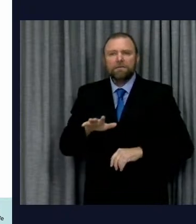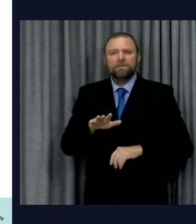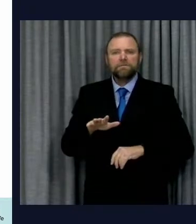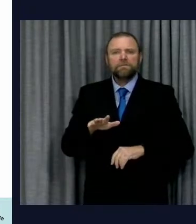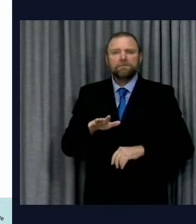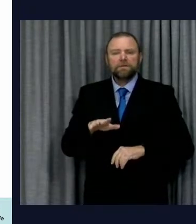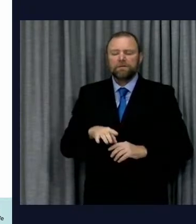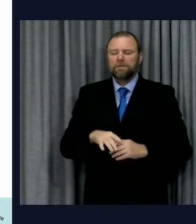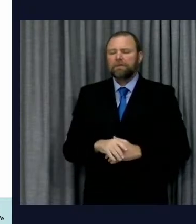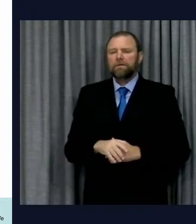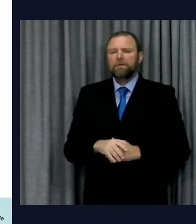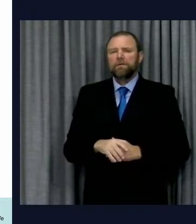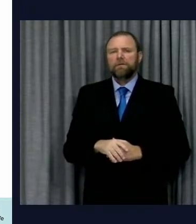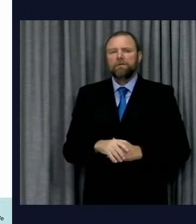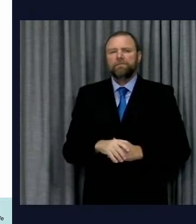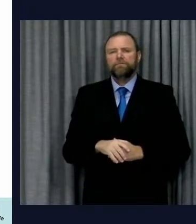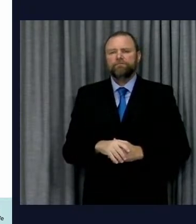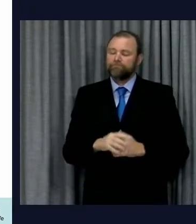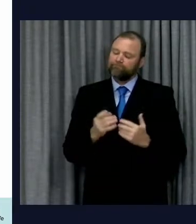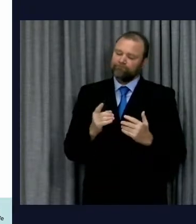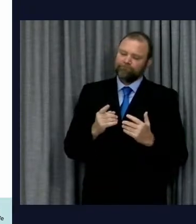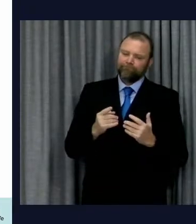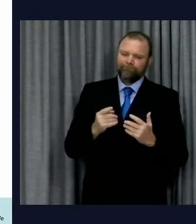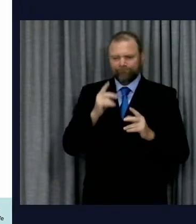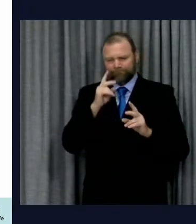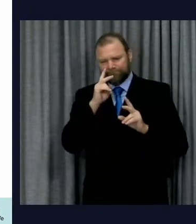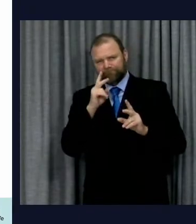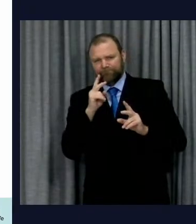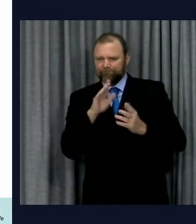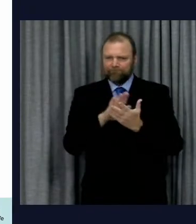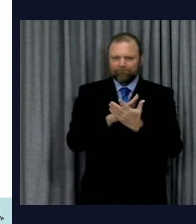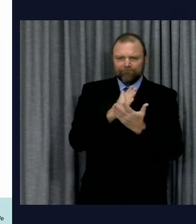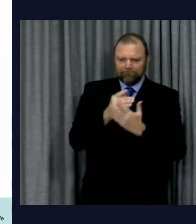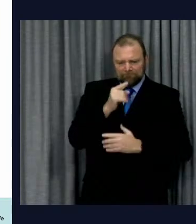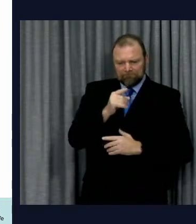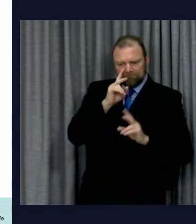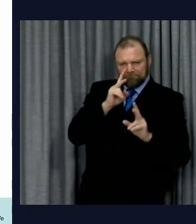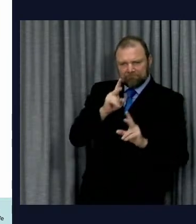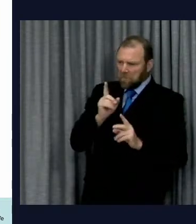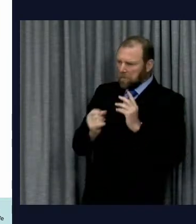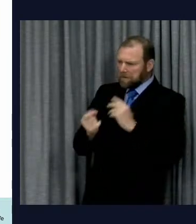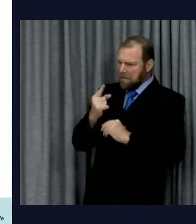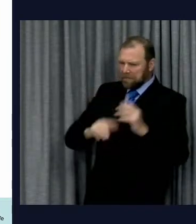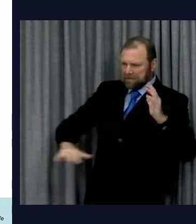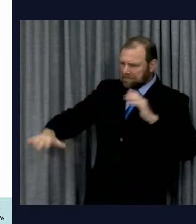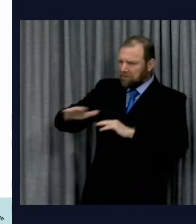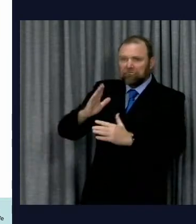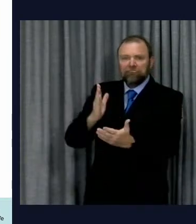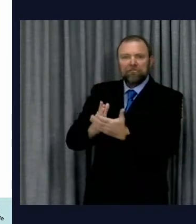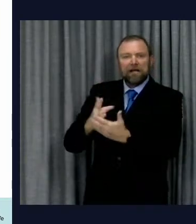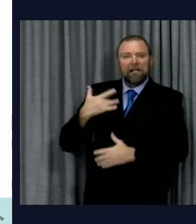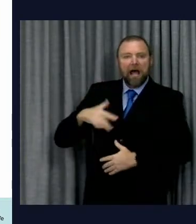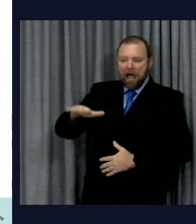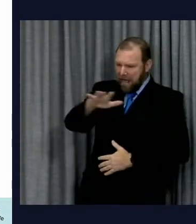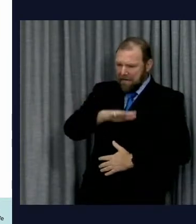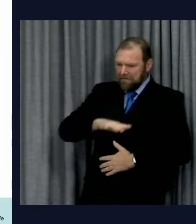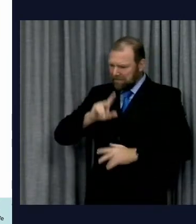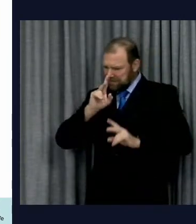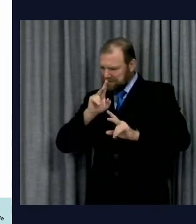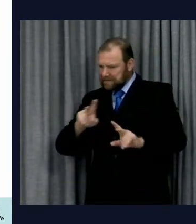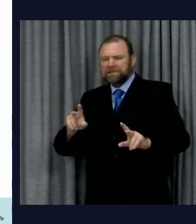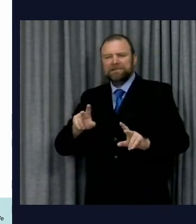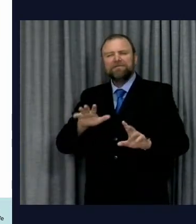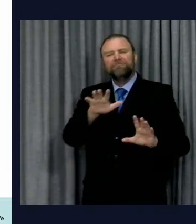the United Kingdom. And if you translate that into what's happening on the ground, it suggests that 1